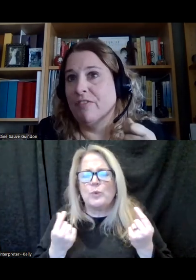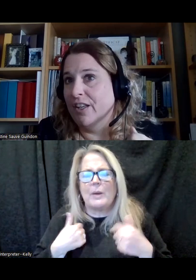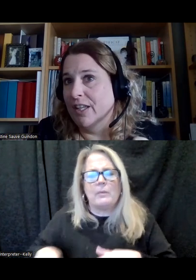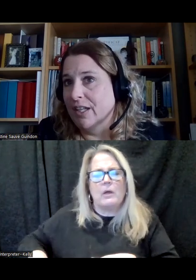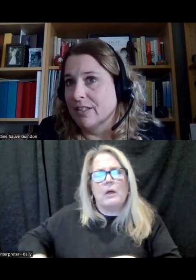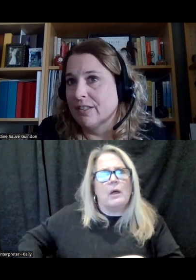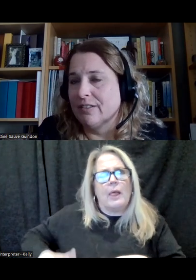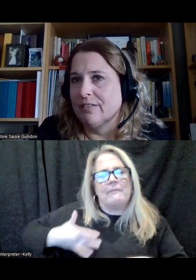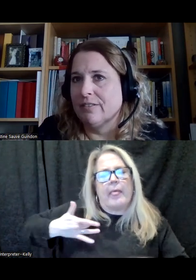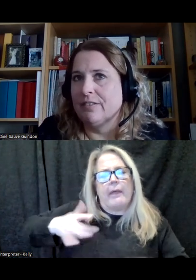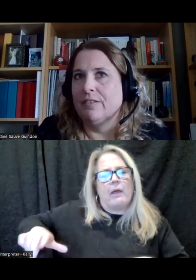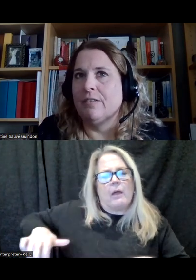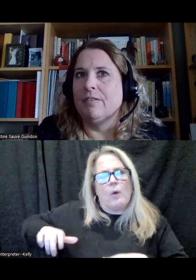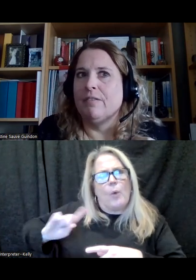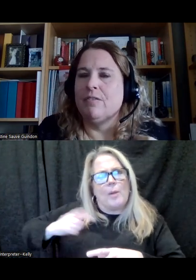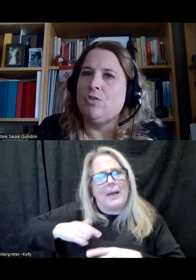Feeling,